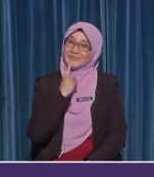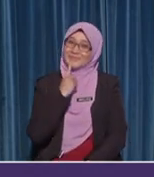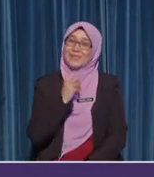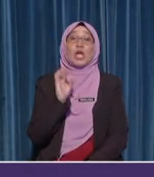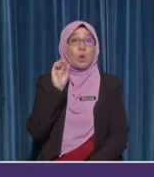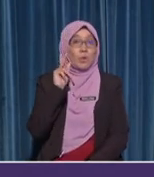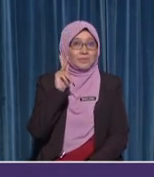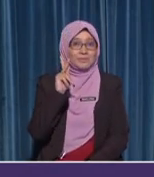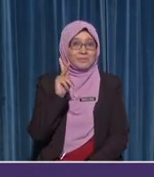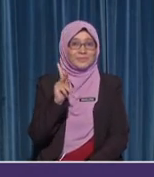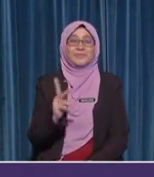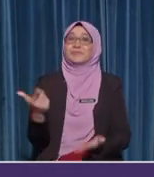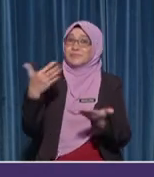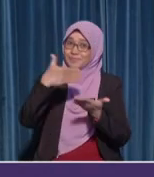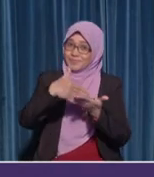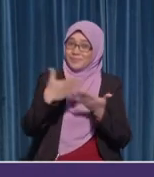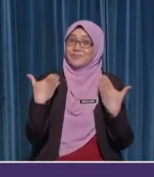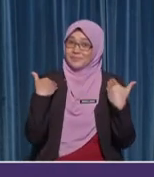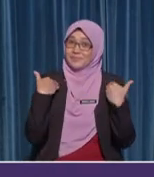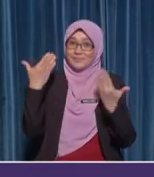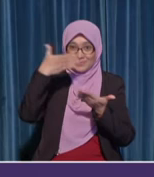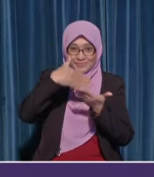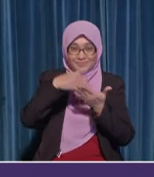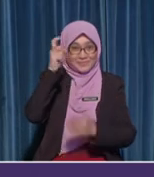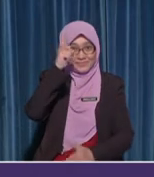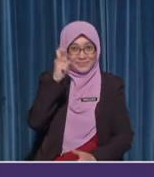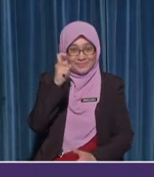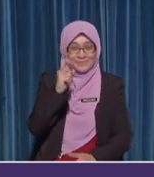Let's solve these questions.